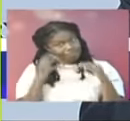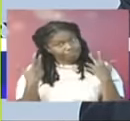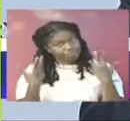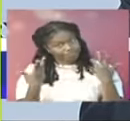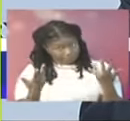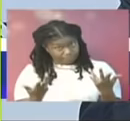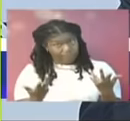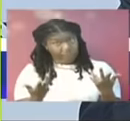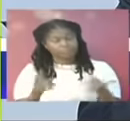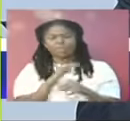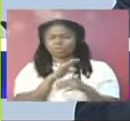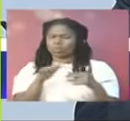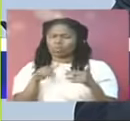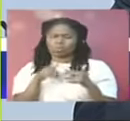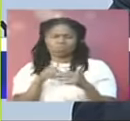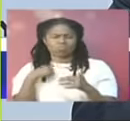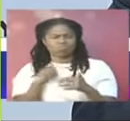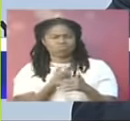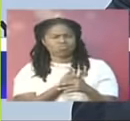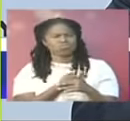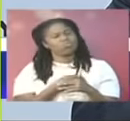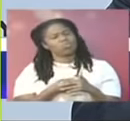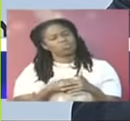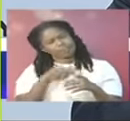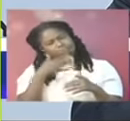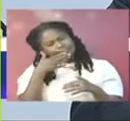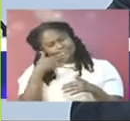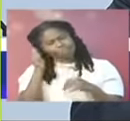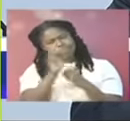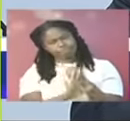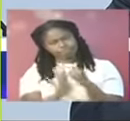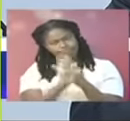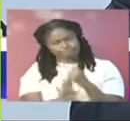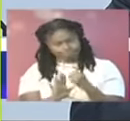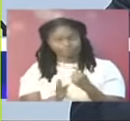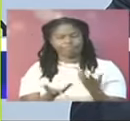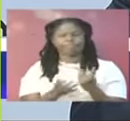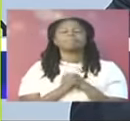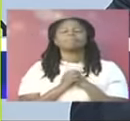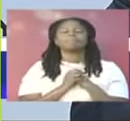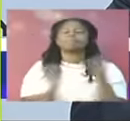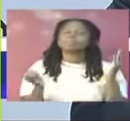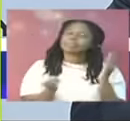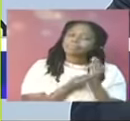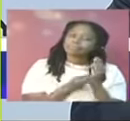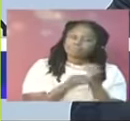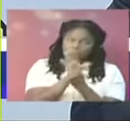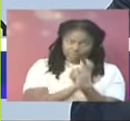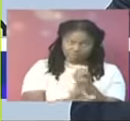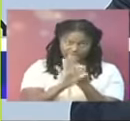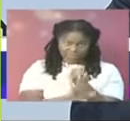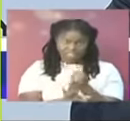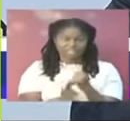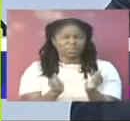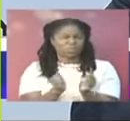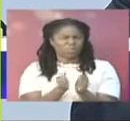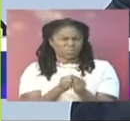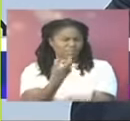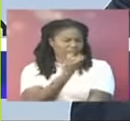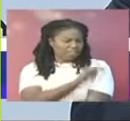that we benefit most from the added protection of the vaccine rollout. I'd like to move